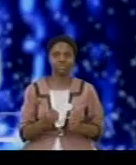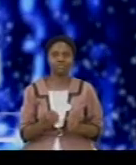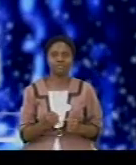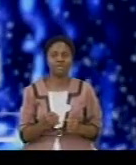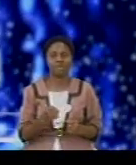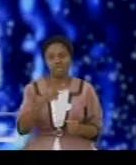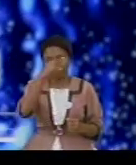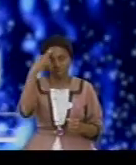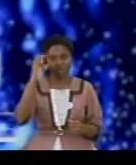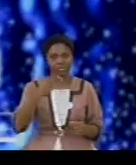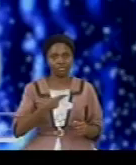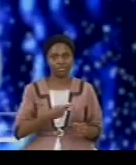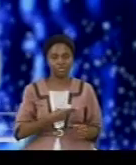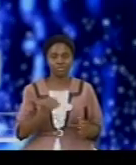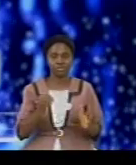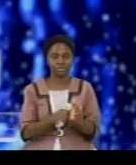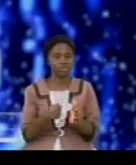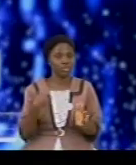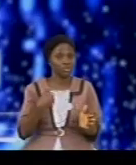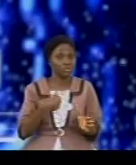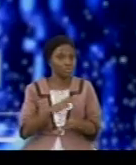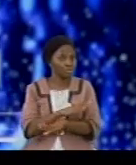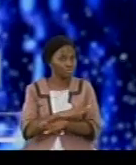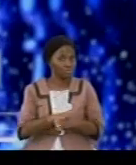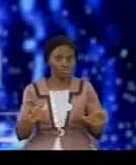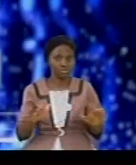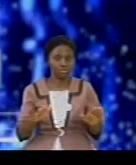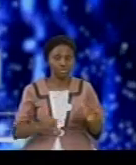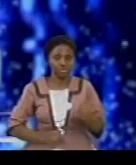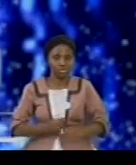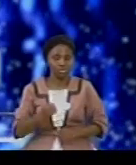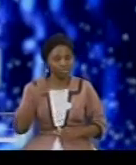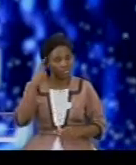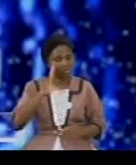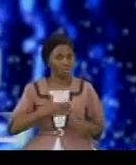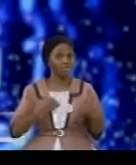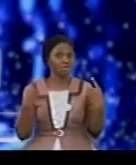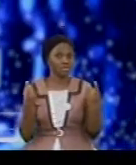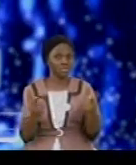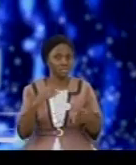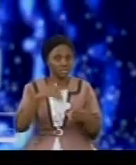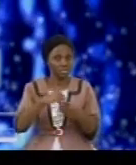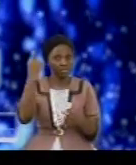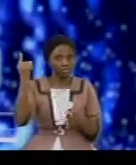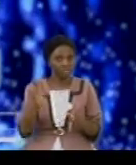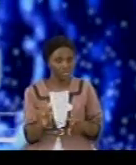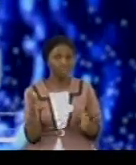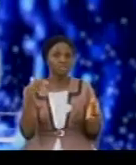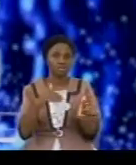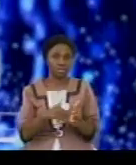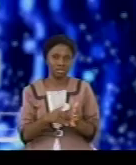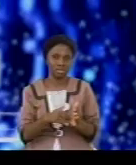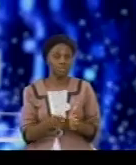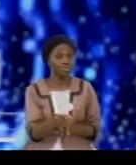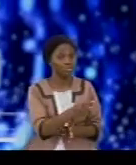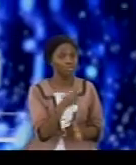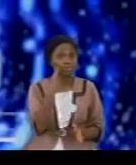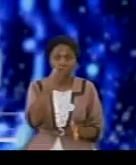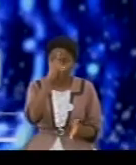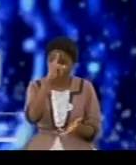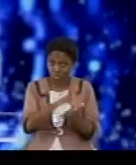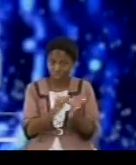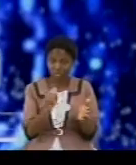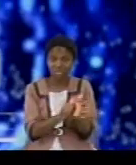suffer for the sins we have committed in eternity. So those who believe that Jesus Christ came because of